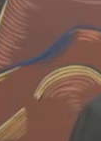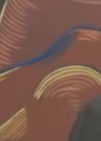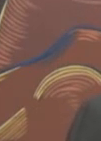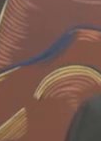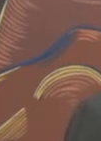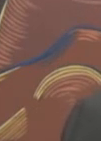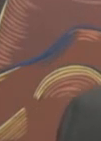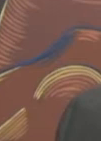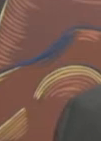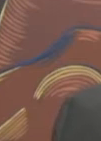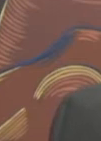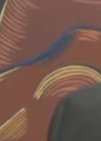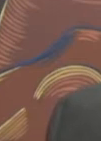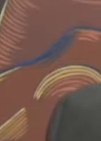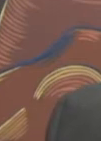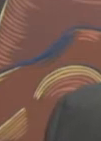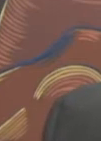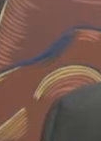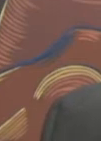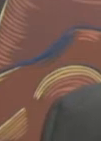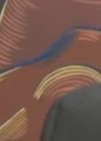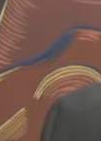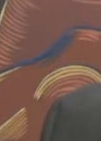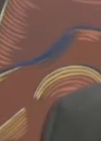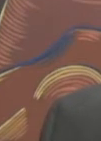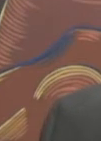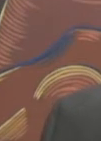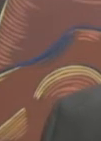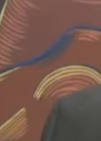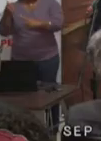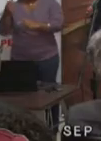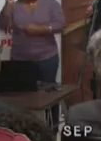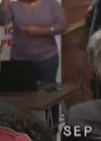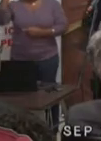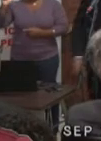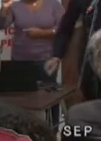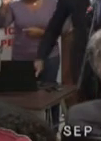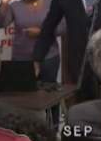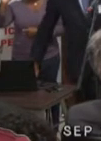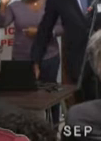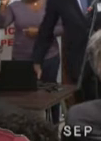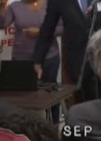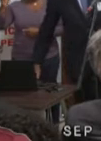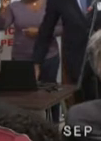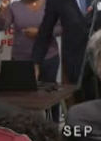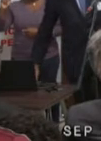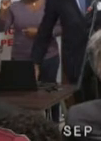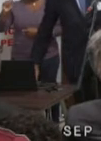technologies must be available to those of us with disabilities. As part of the